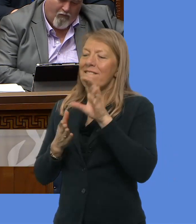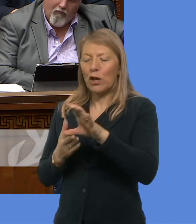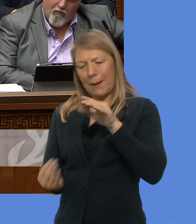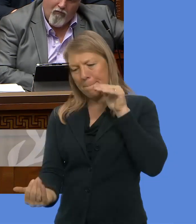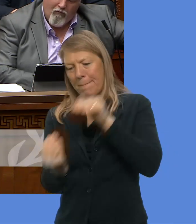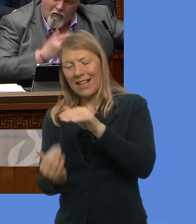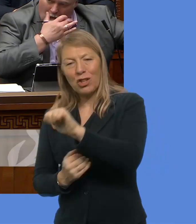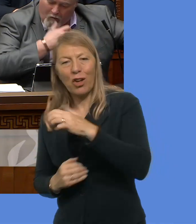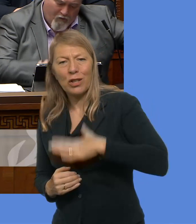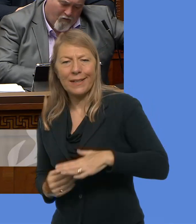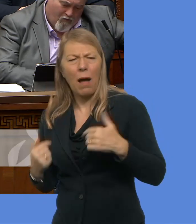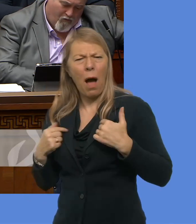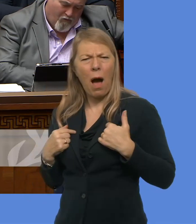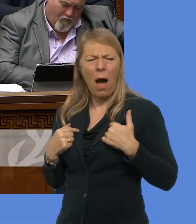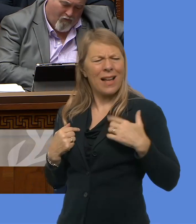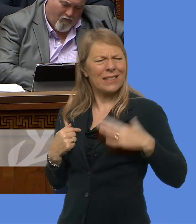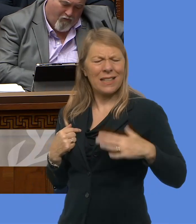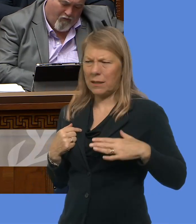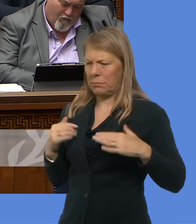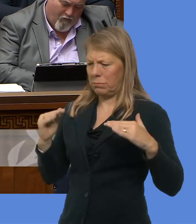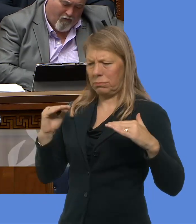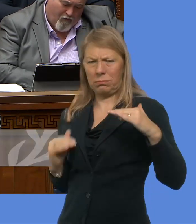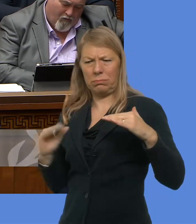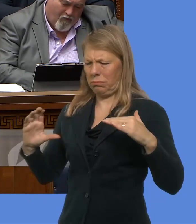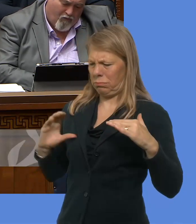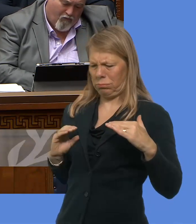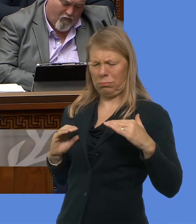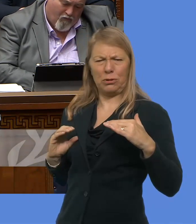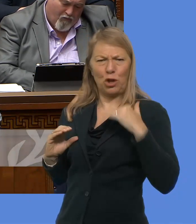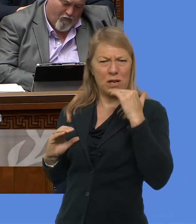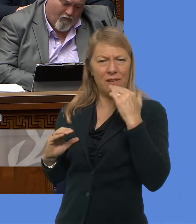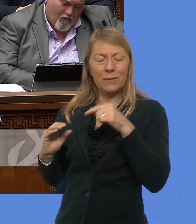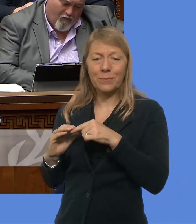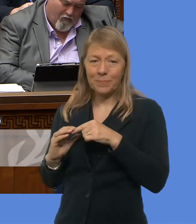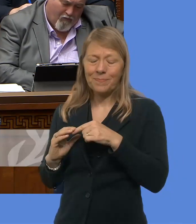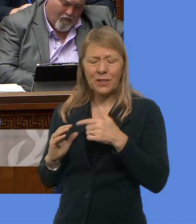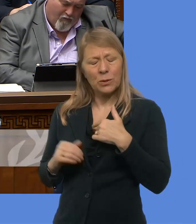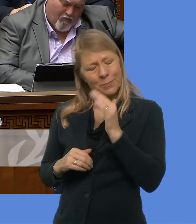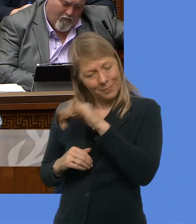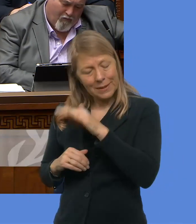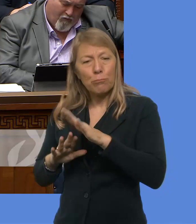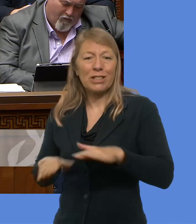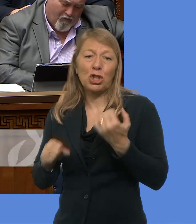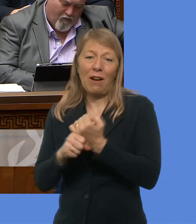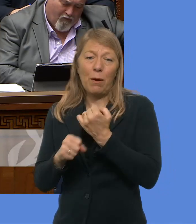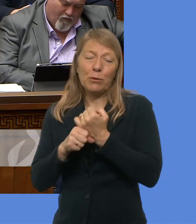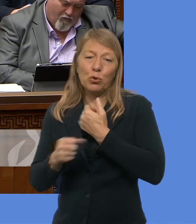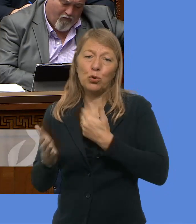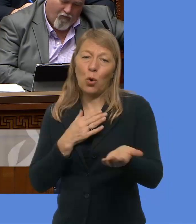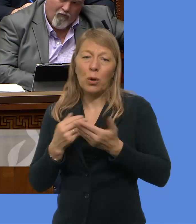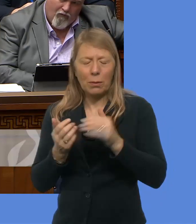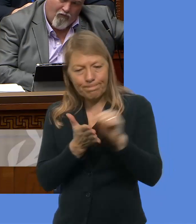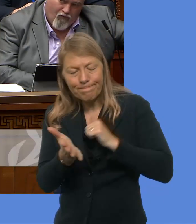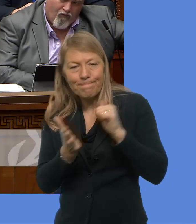these assessments reaffirm the position for the British Government to secure an urgent long-term solution to ensure public services